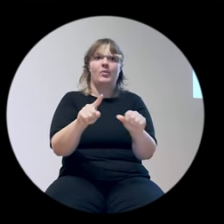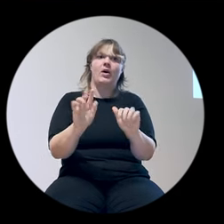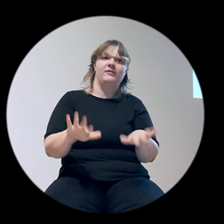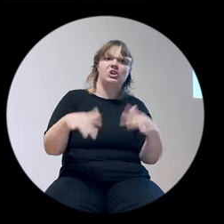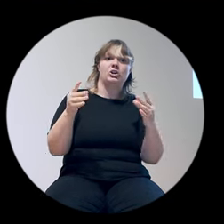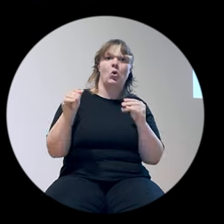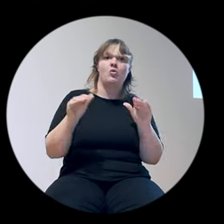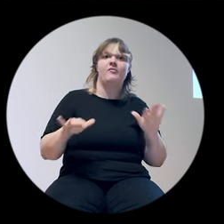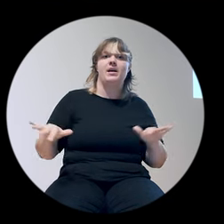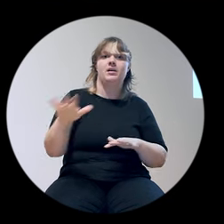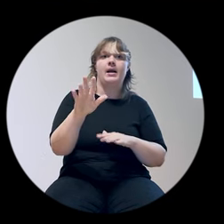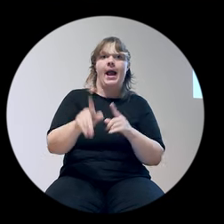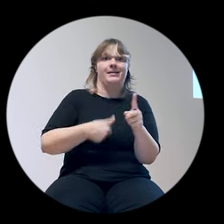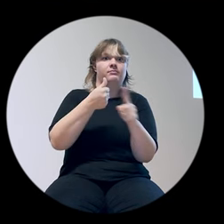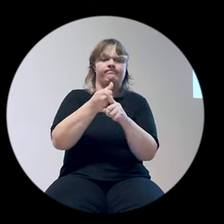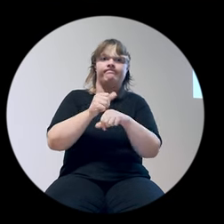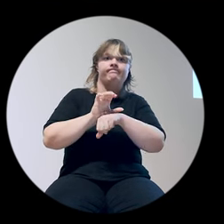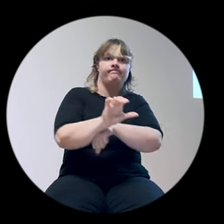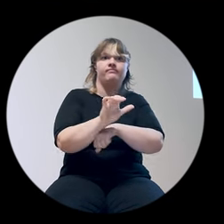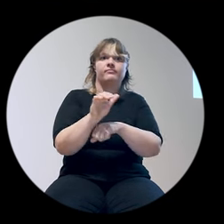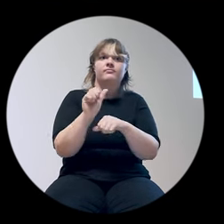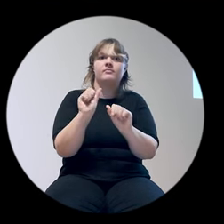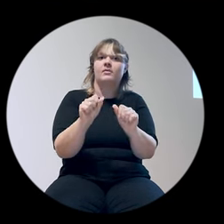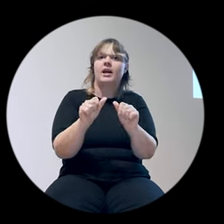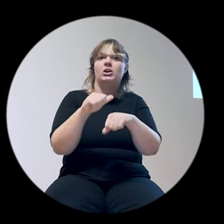movement and sudden force, able to shape and wear down stone.